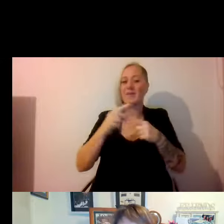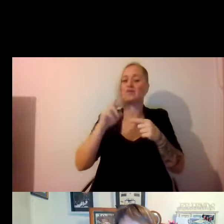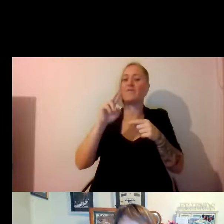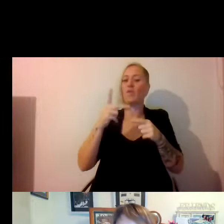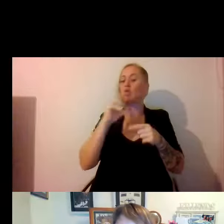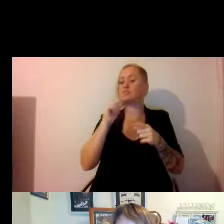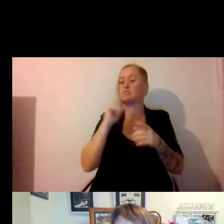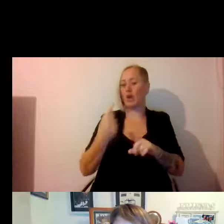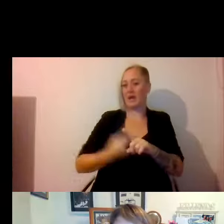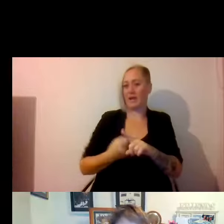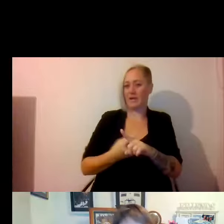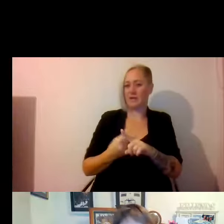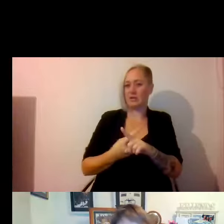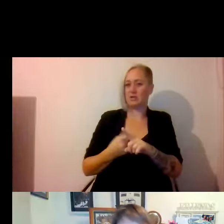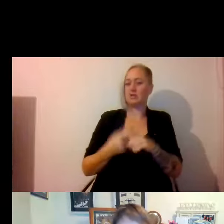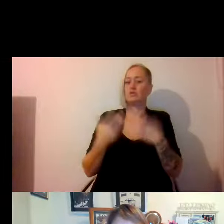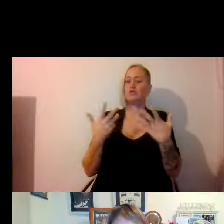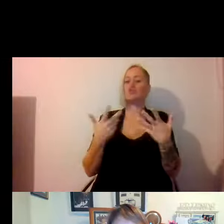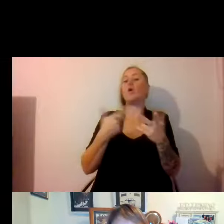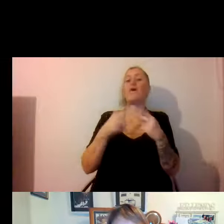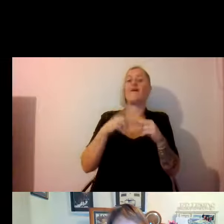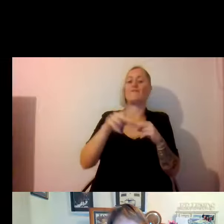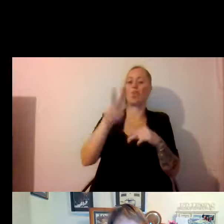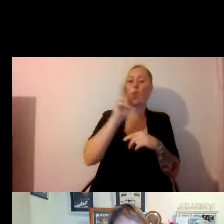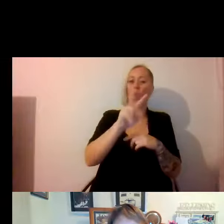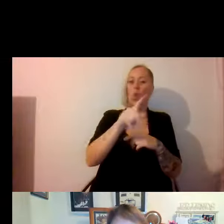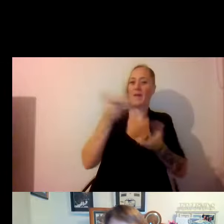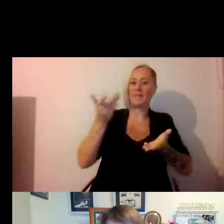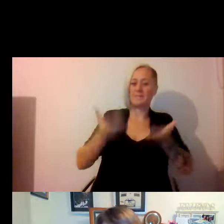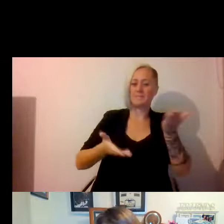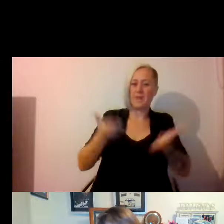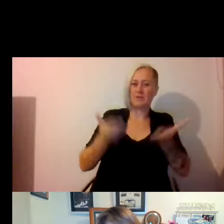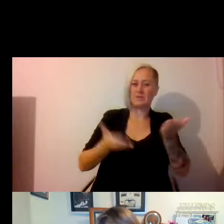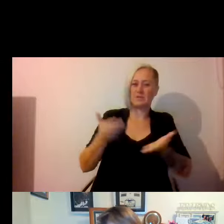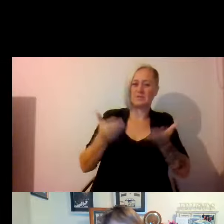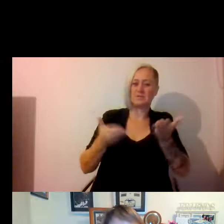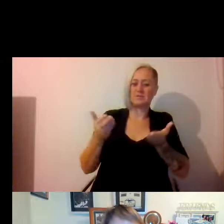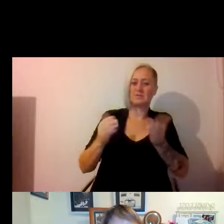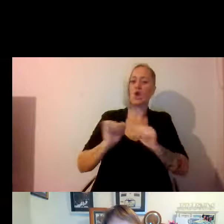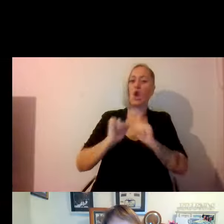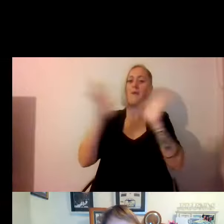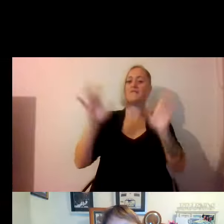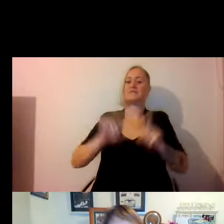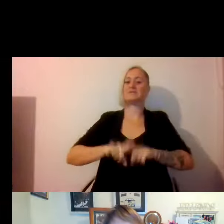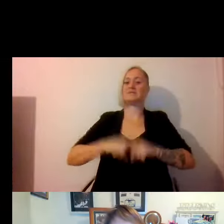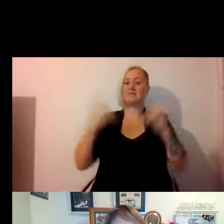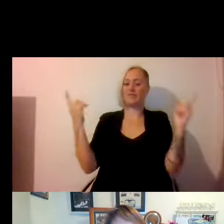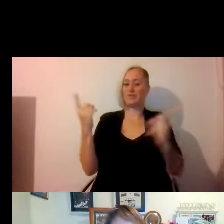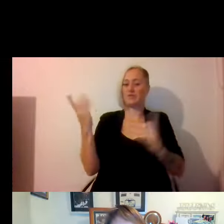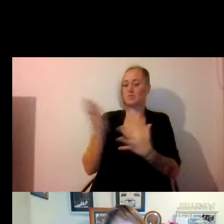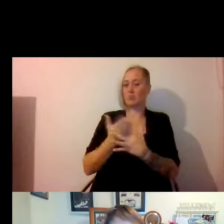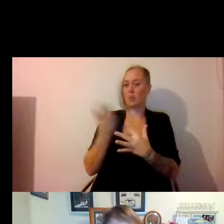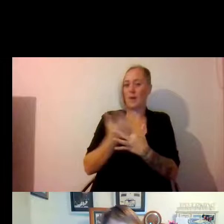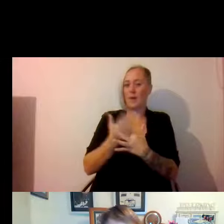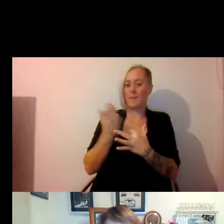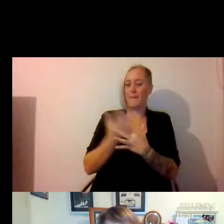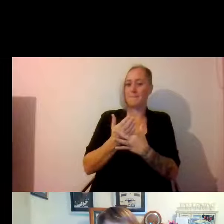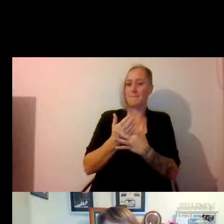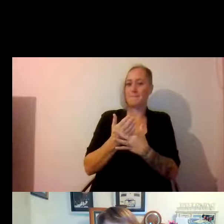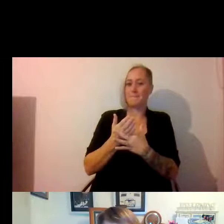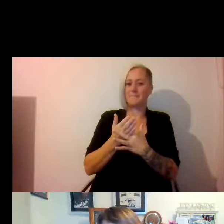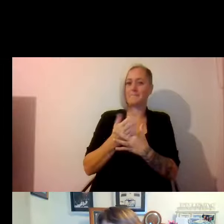if you're looking at it in that sort of comparison, the obvious differences between them. So